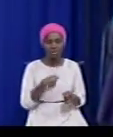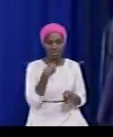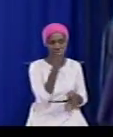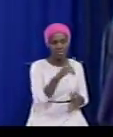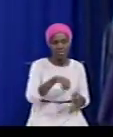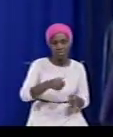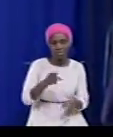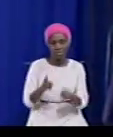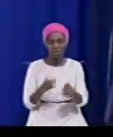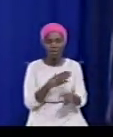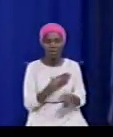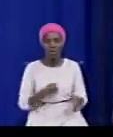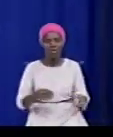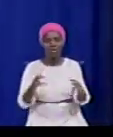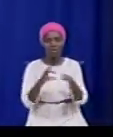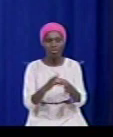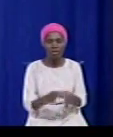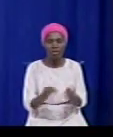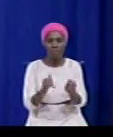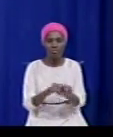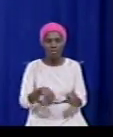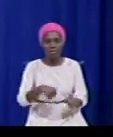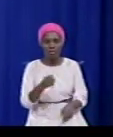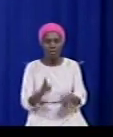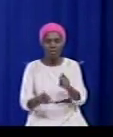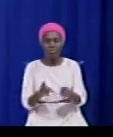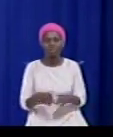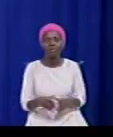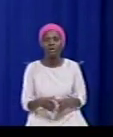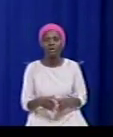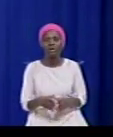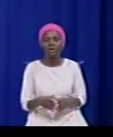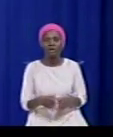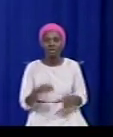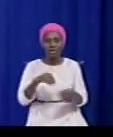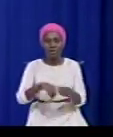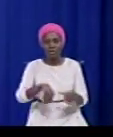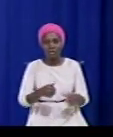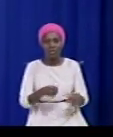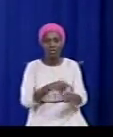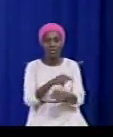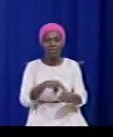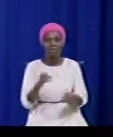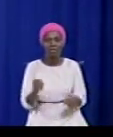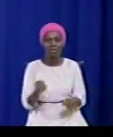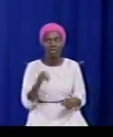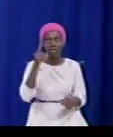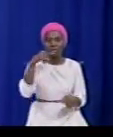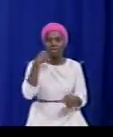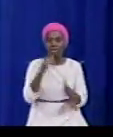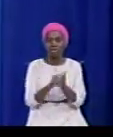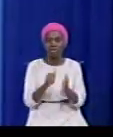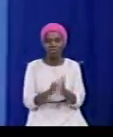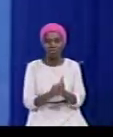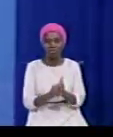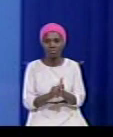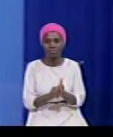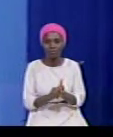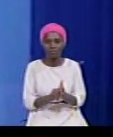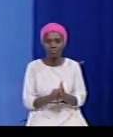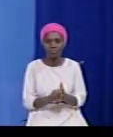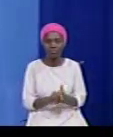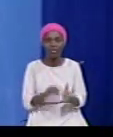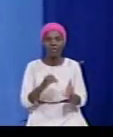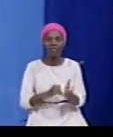connect with other people, and as you alert other people in other nations, it says it's righteousness,